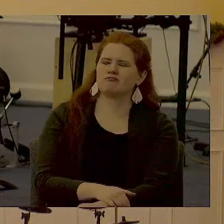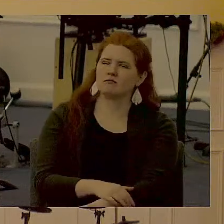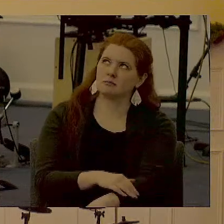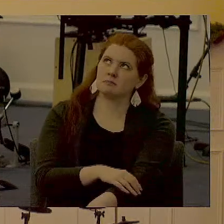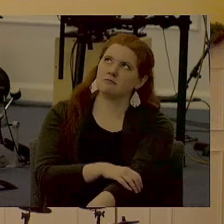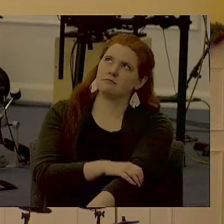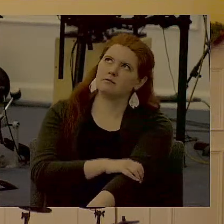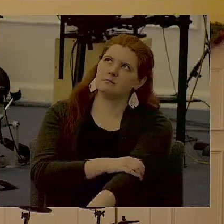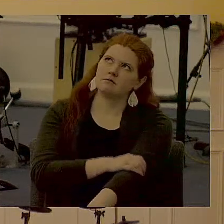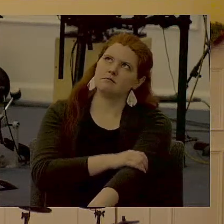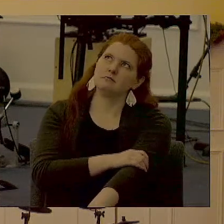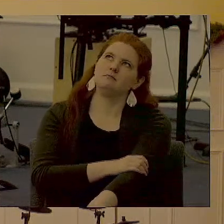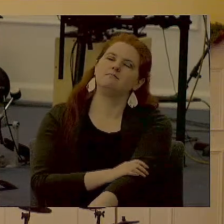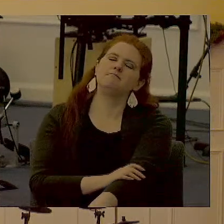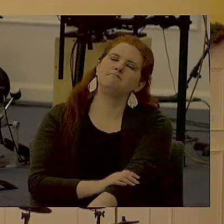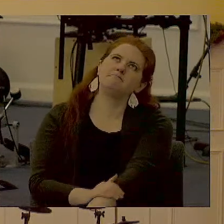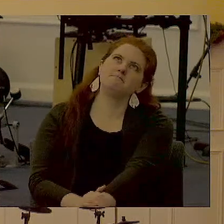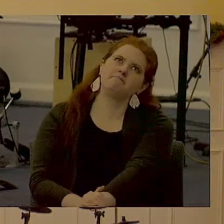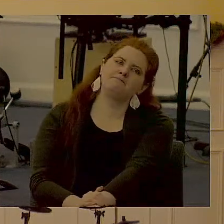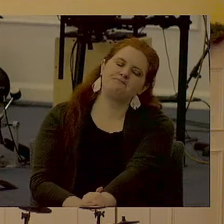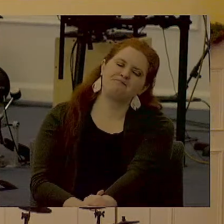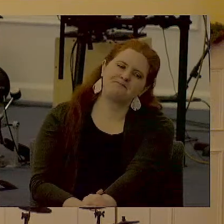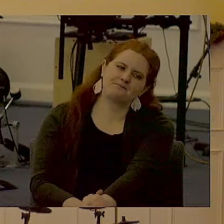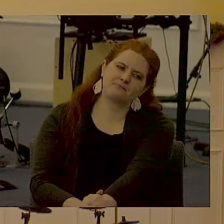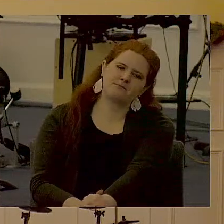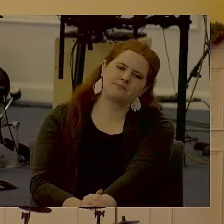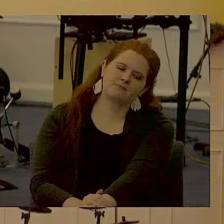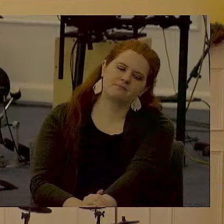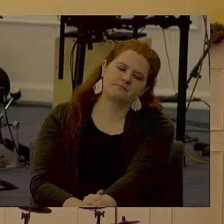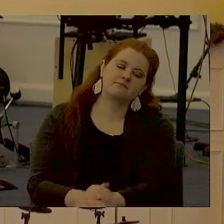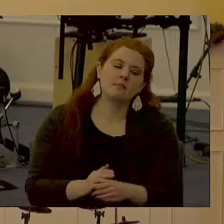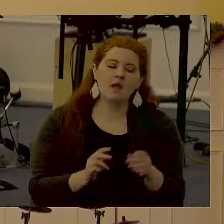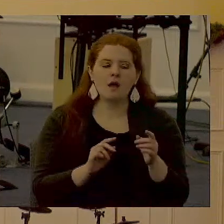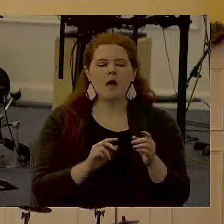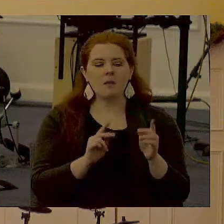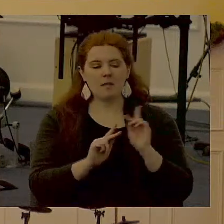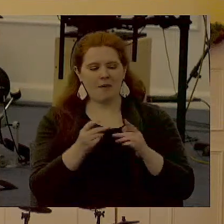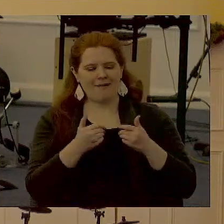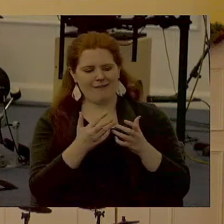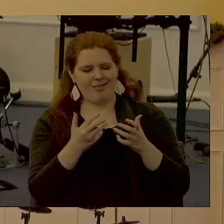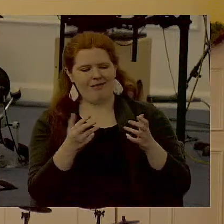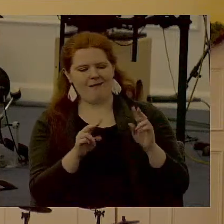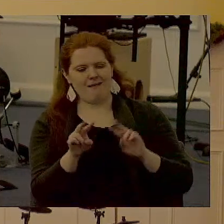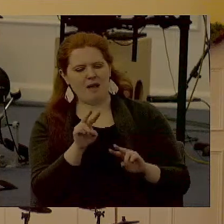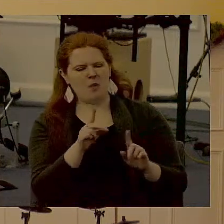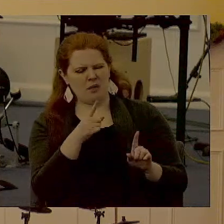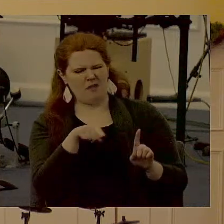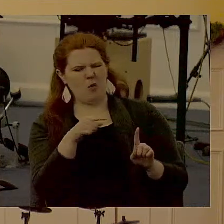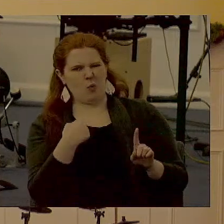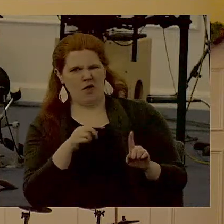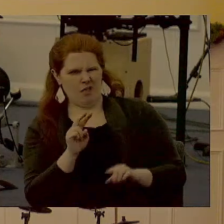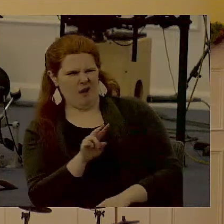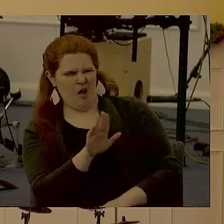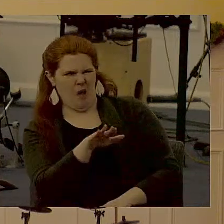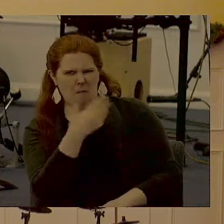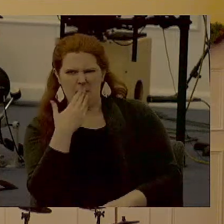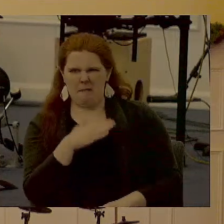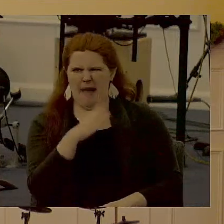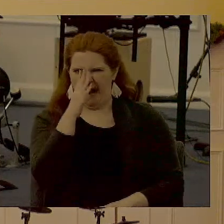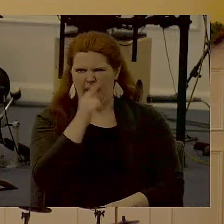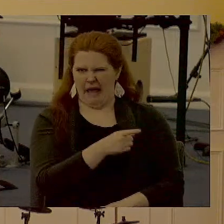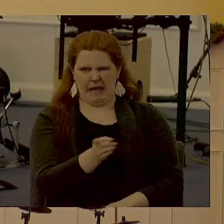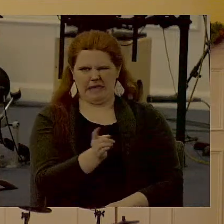The other way that we look at people who have quote-unquote a lot is that they're the bad guys. They're the